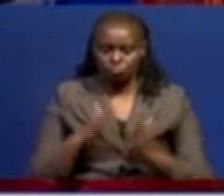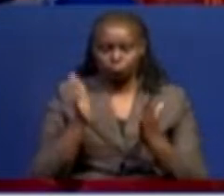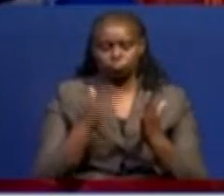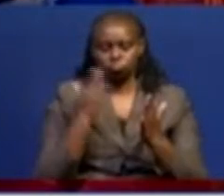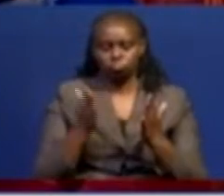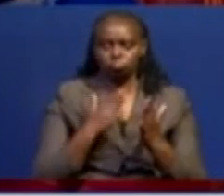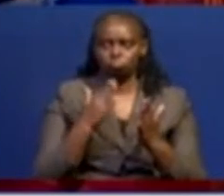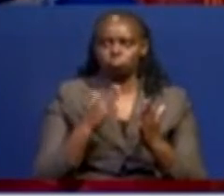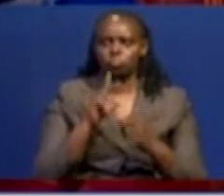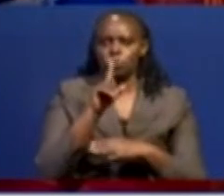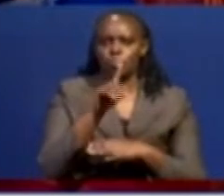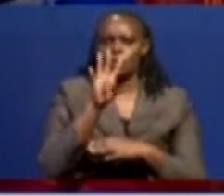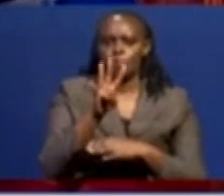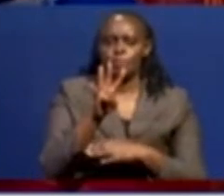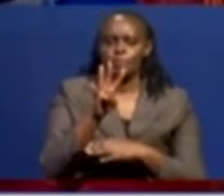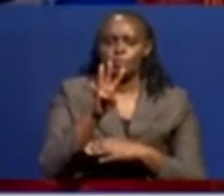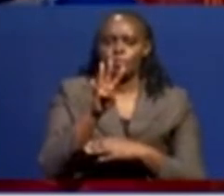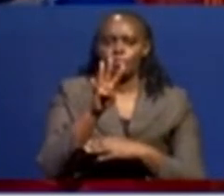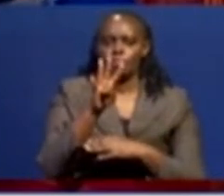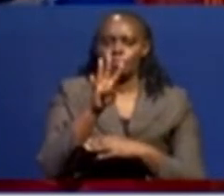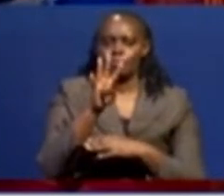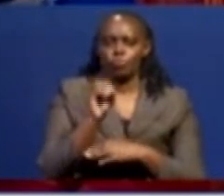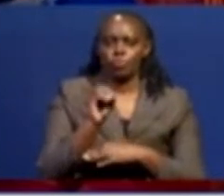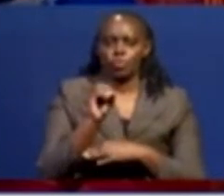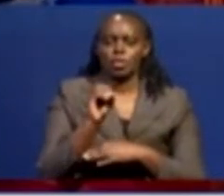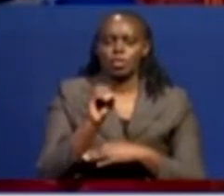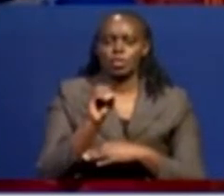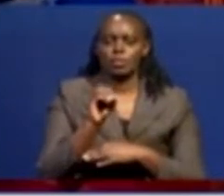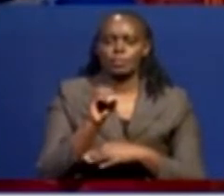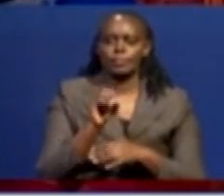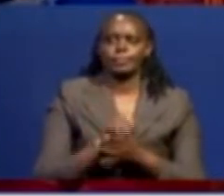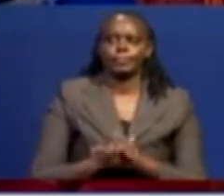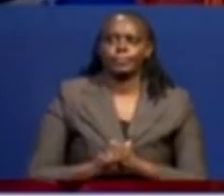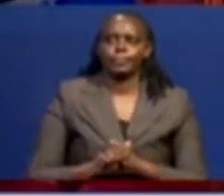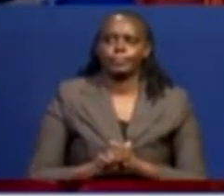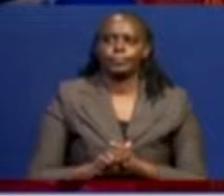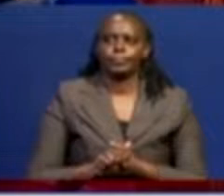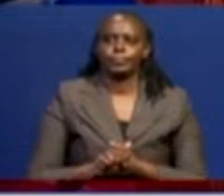Honorable Senators, we look at page 140 of the bundles.